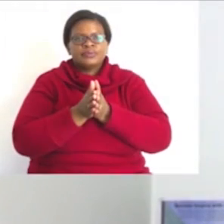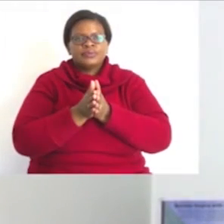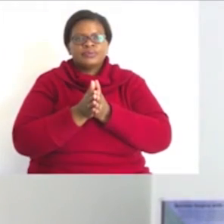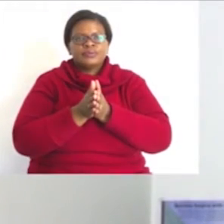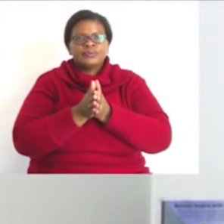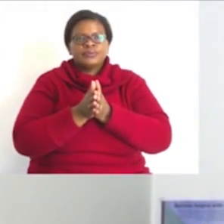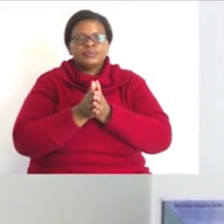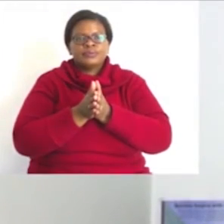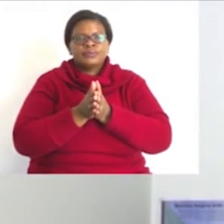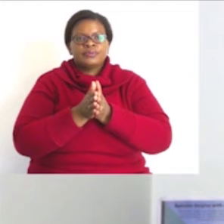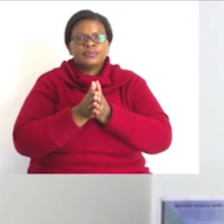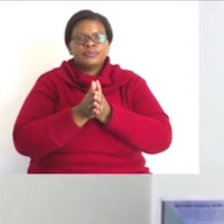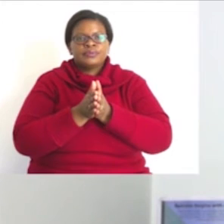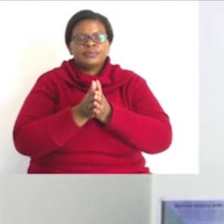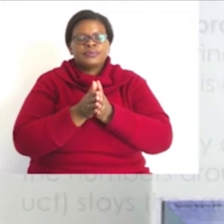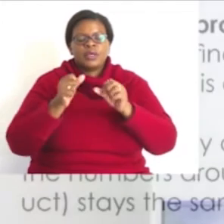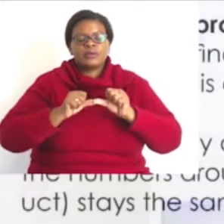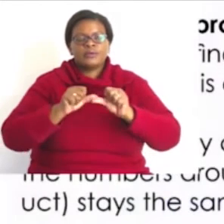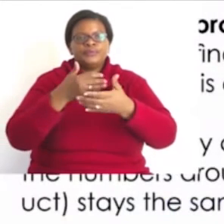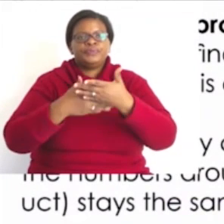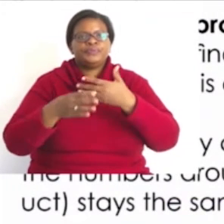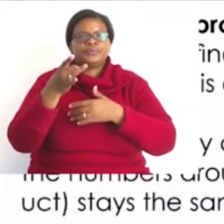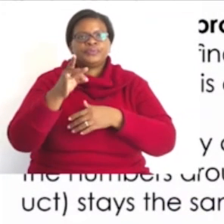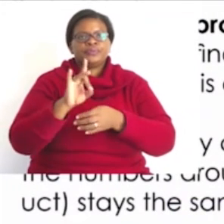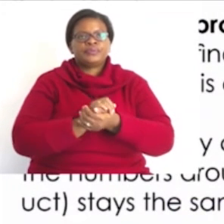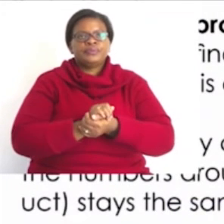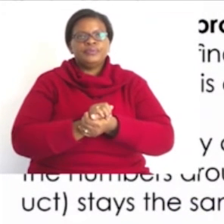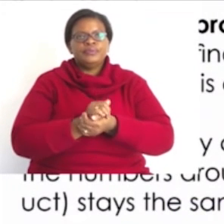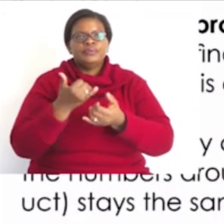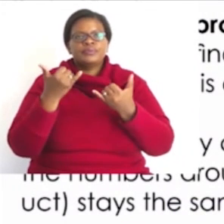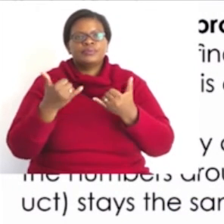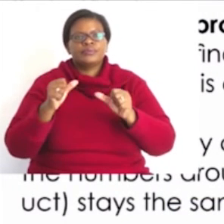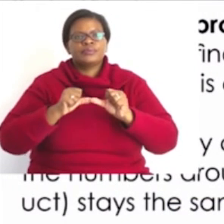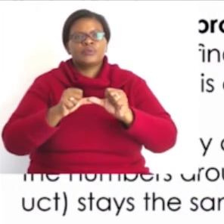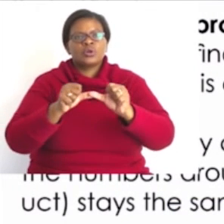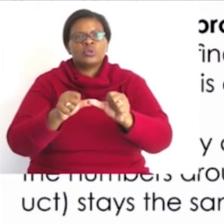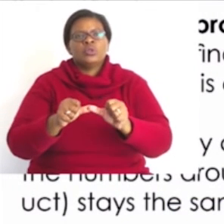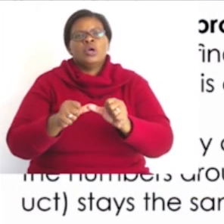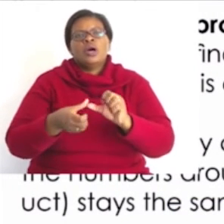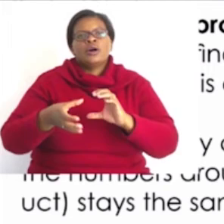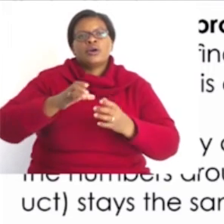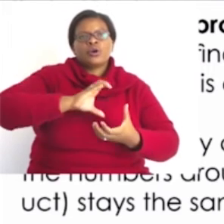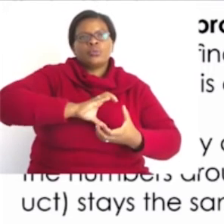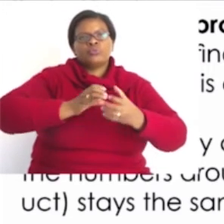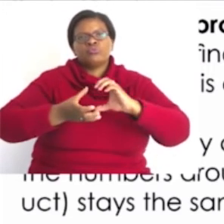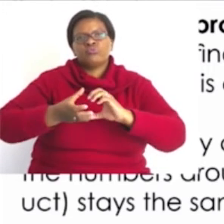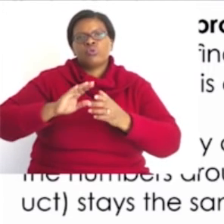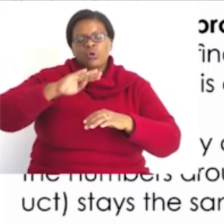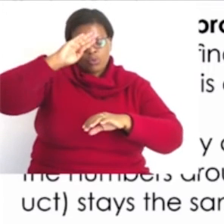Boys and girls, we are still on page 8. Hands-on math with commutative property of